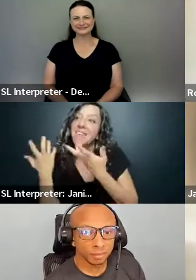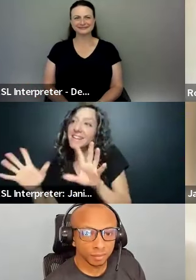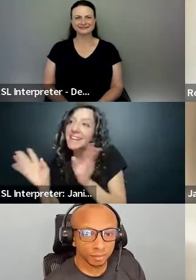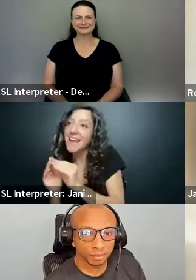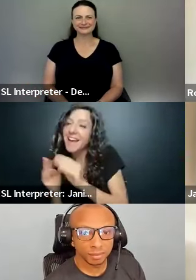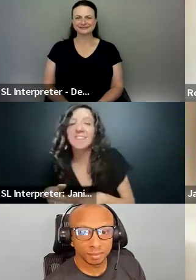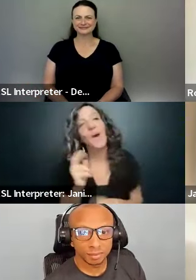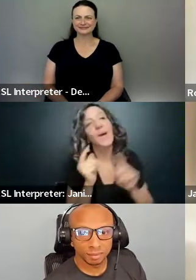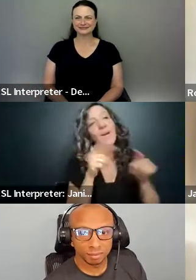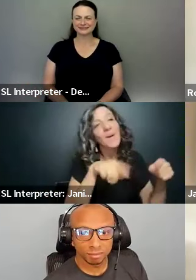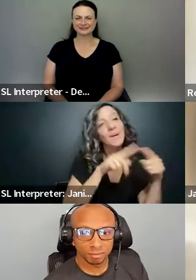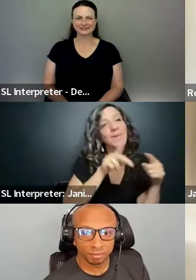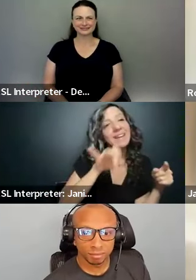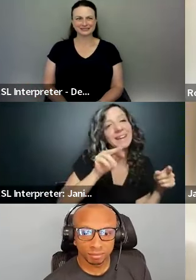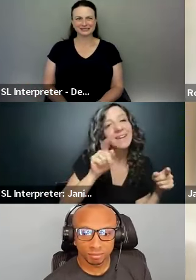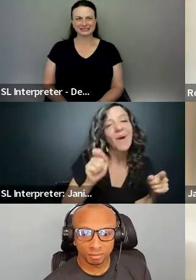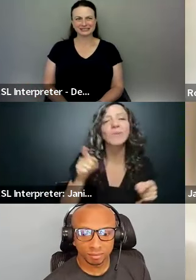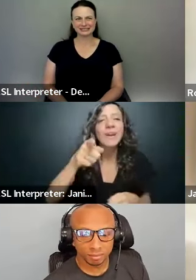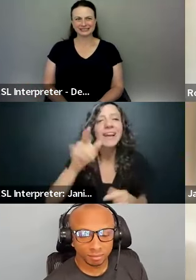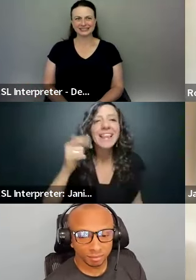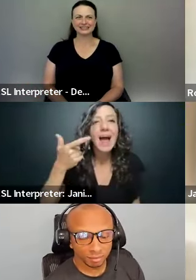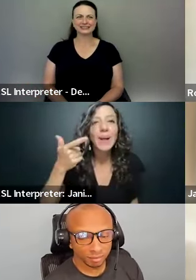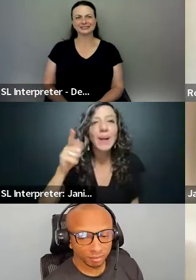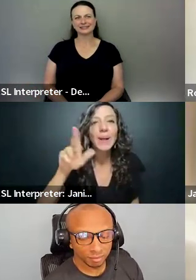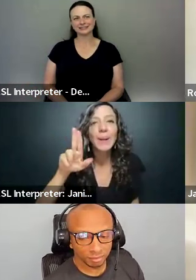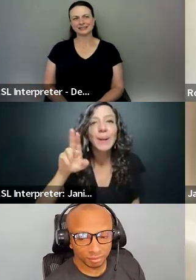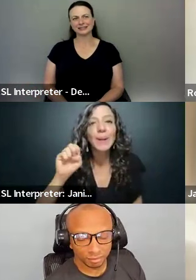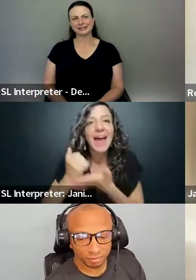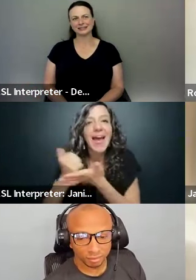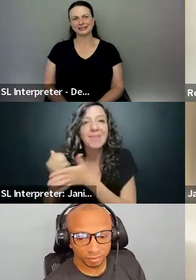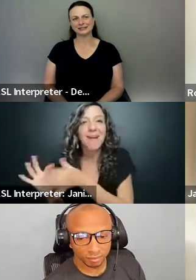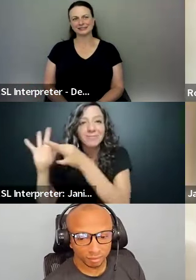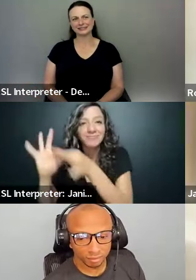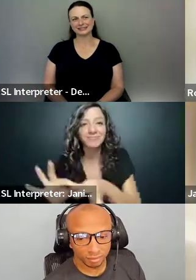he's the glue that puts it all together. And then the two of us,